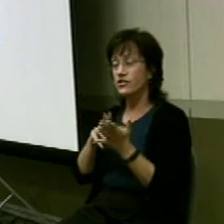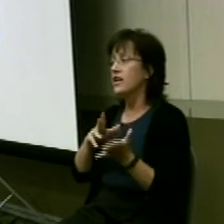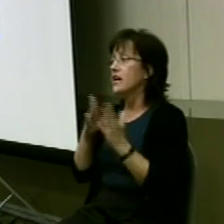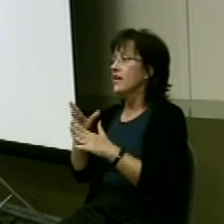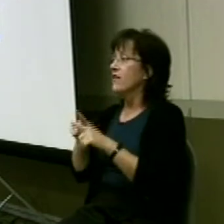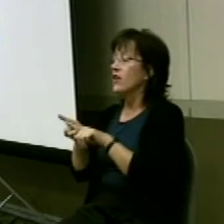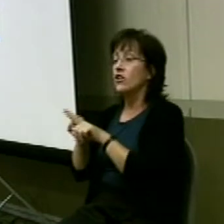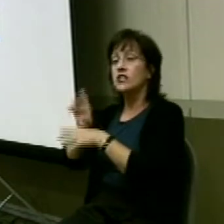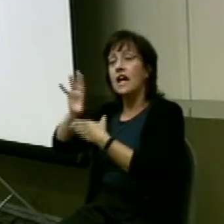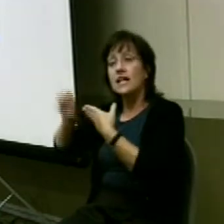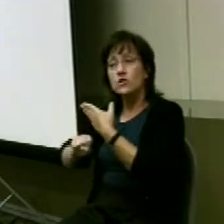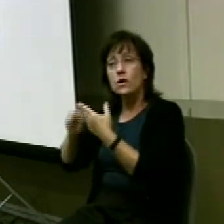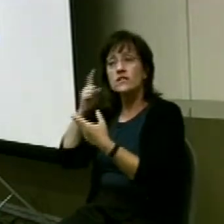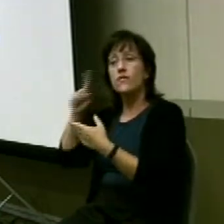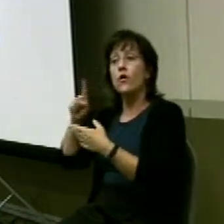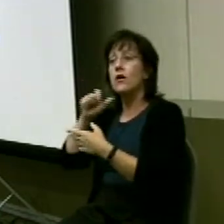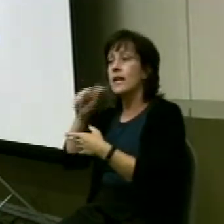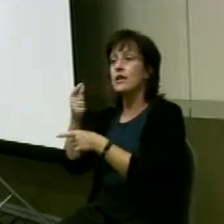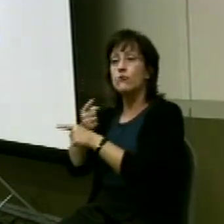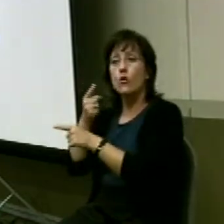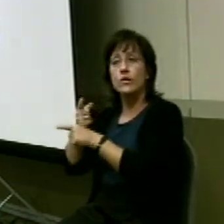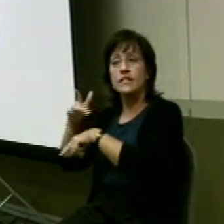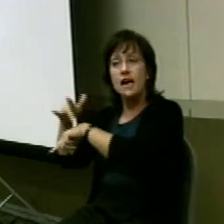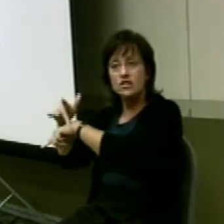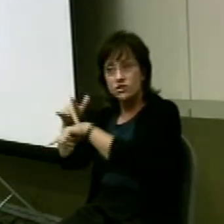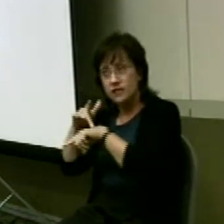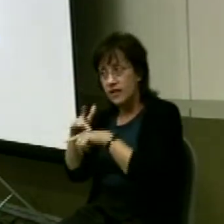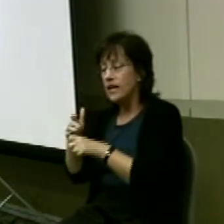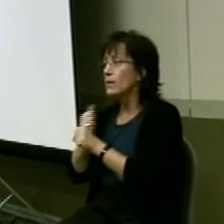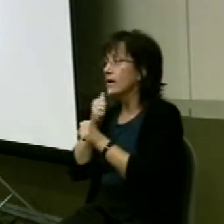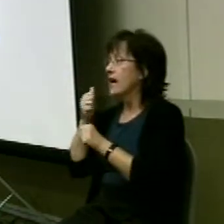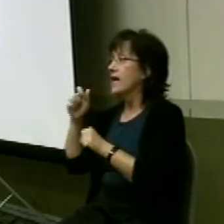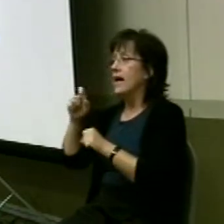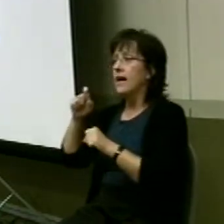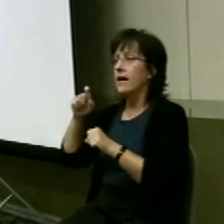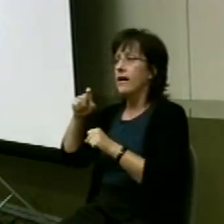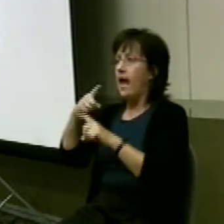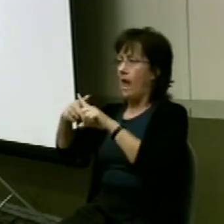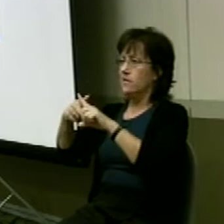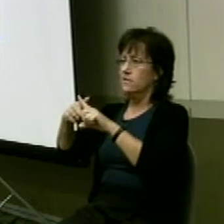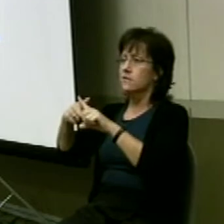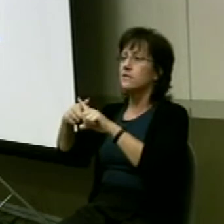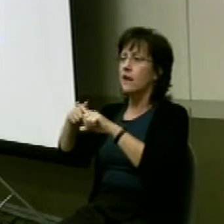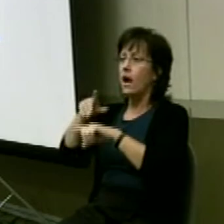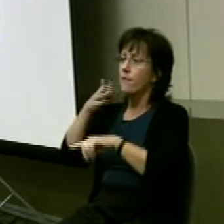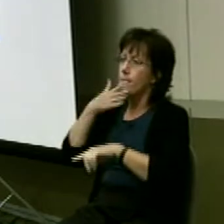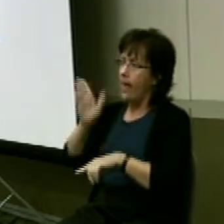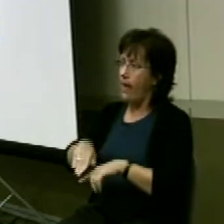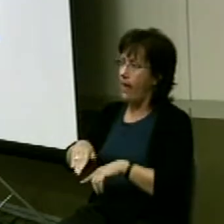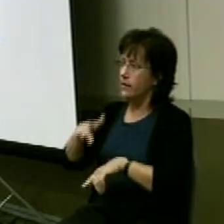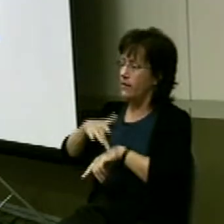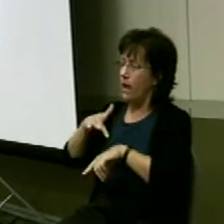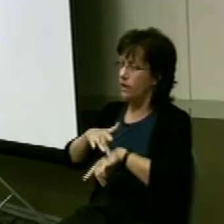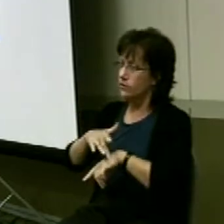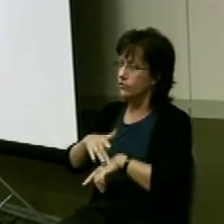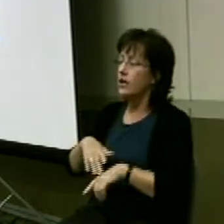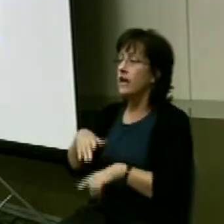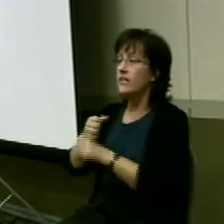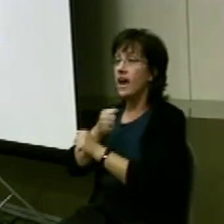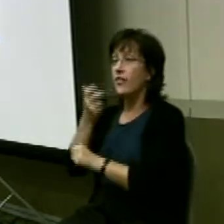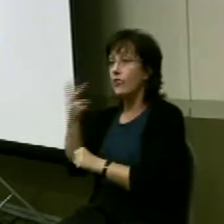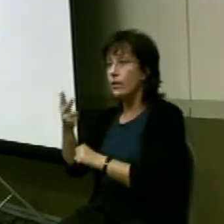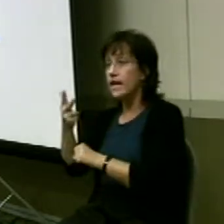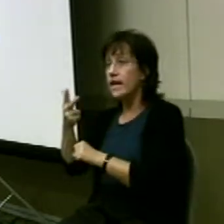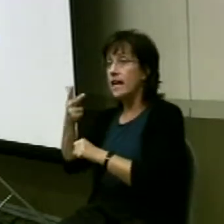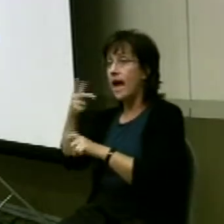preferred activity. And then we also gave consequences to inappropriate touching. He would get X's on his bad touch chart, and if he got